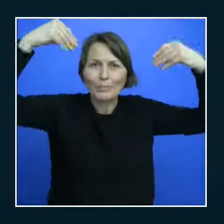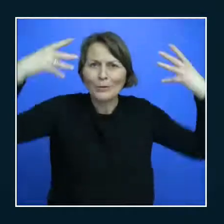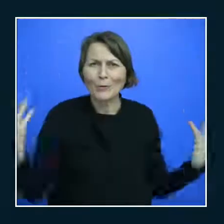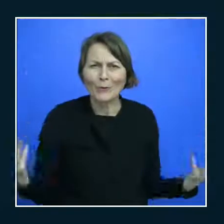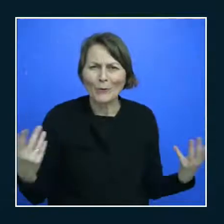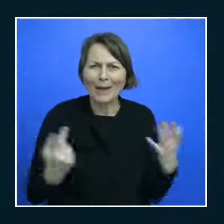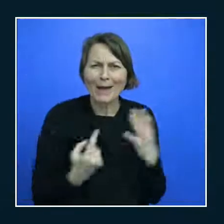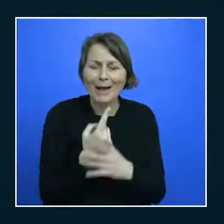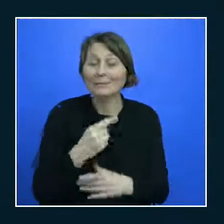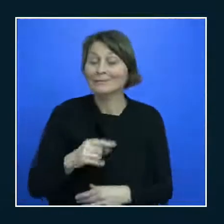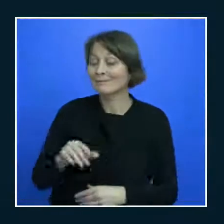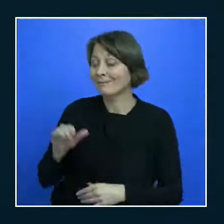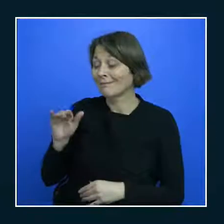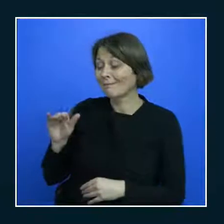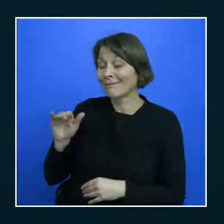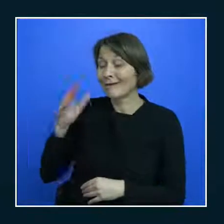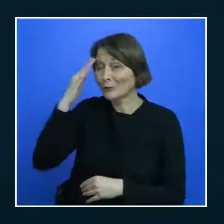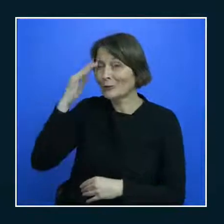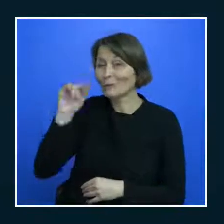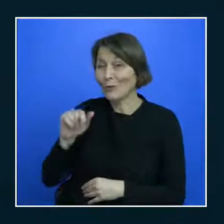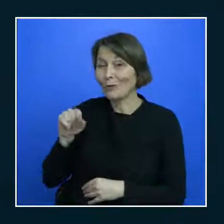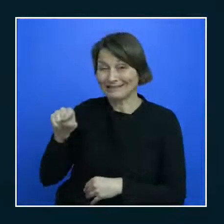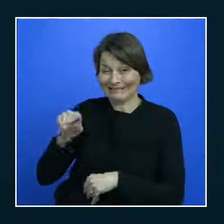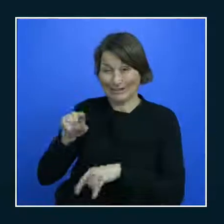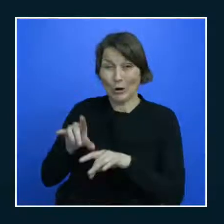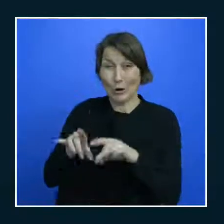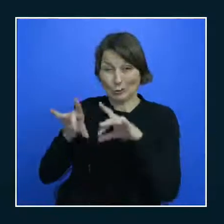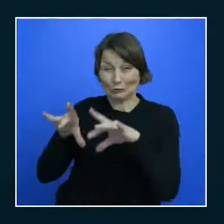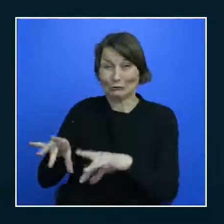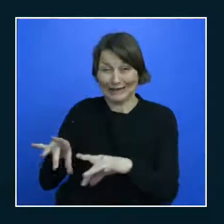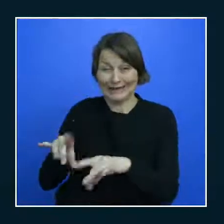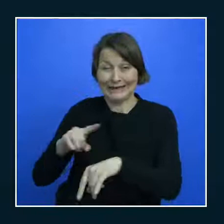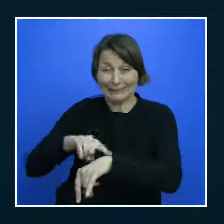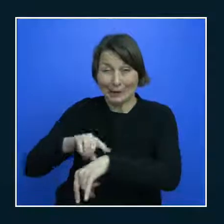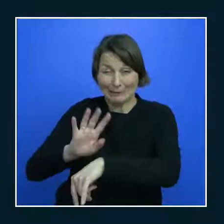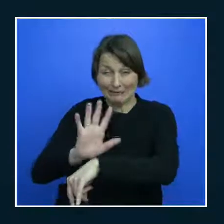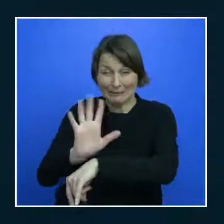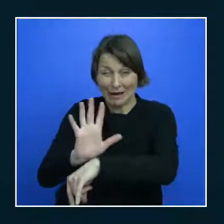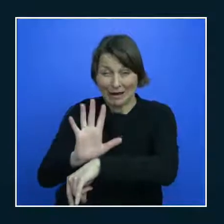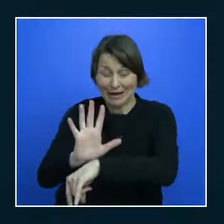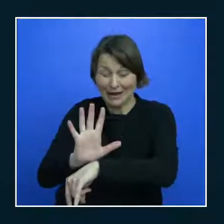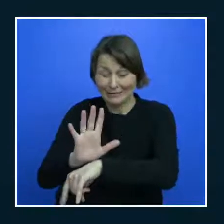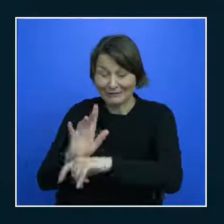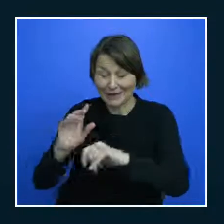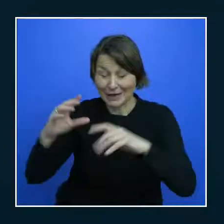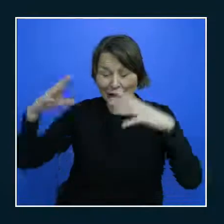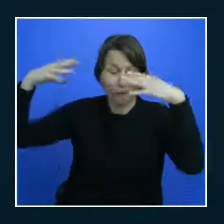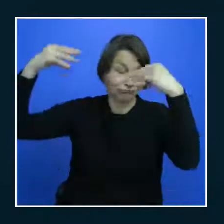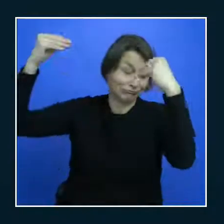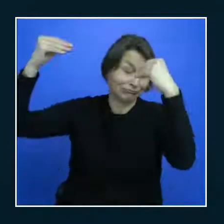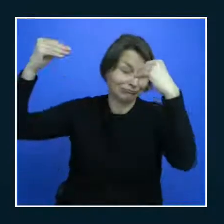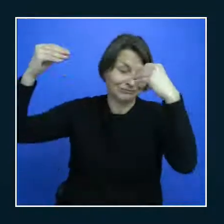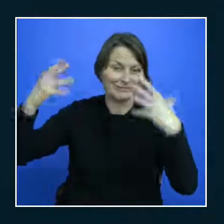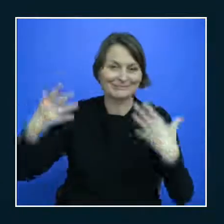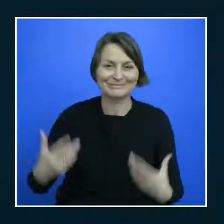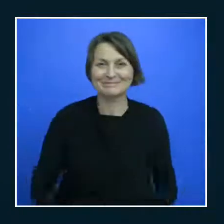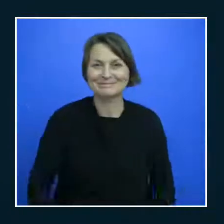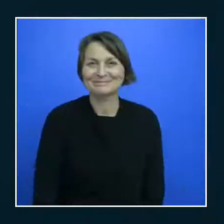is 5 a.m. in Australia, and he's like, "Let me turn the." Oh, there it is. Exactly.